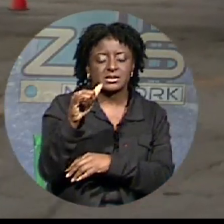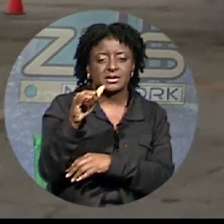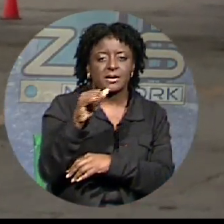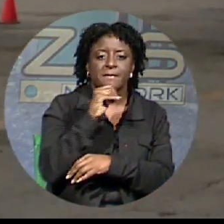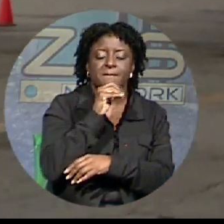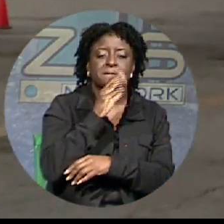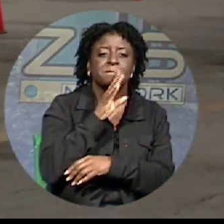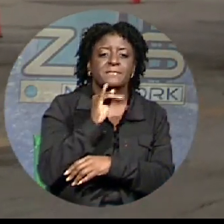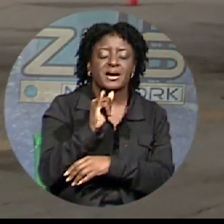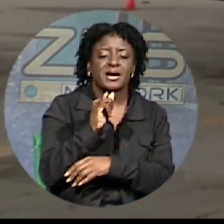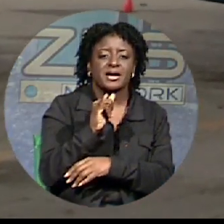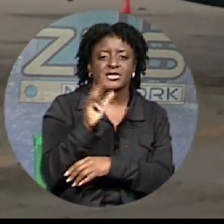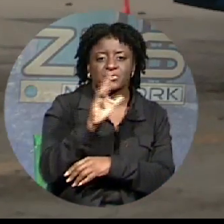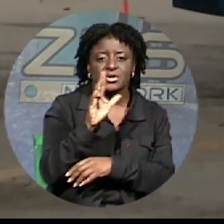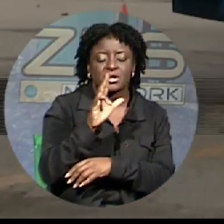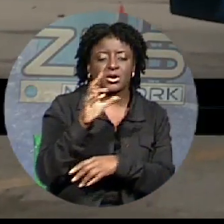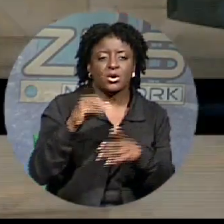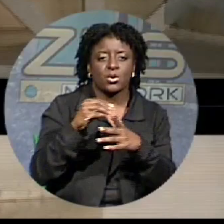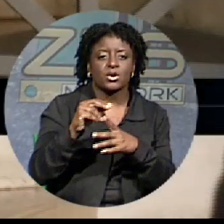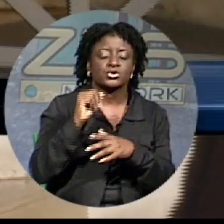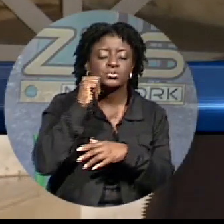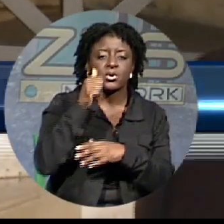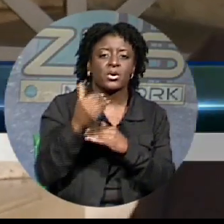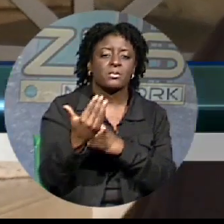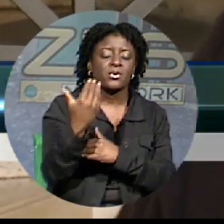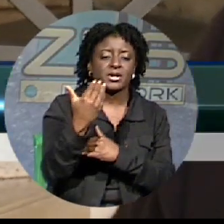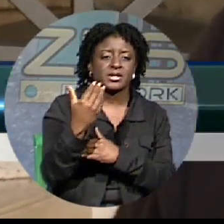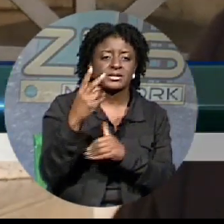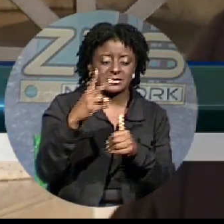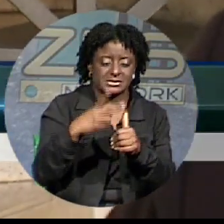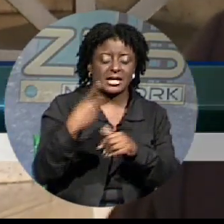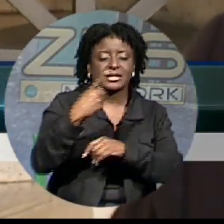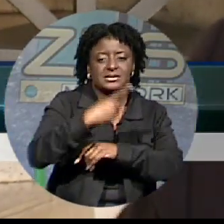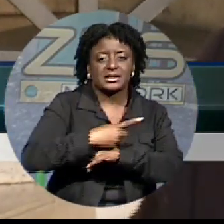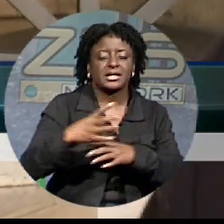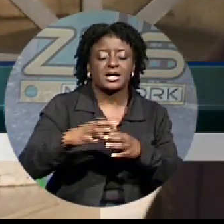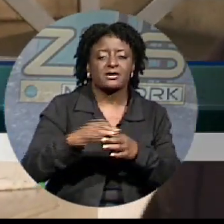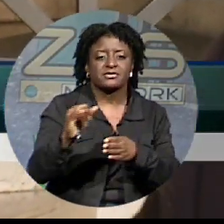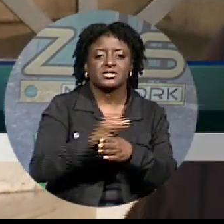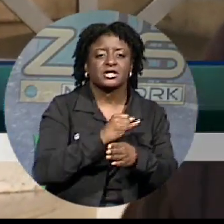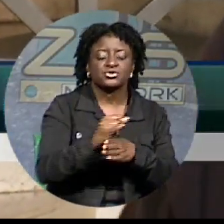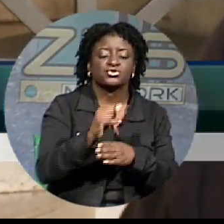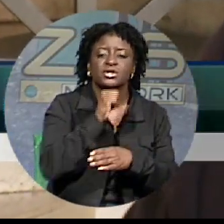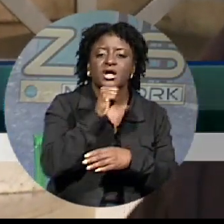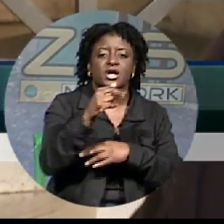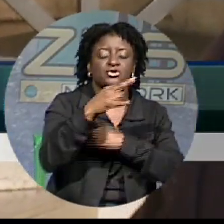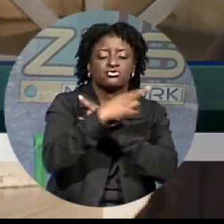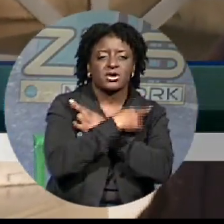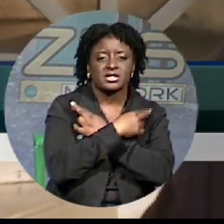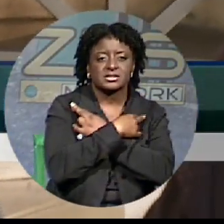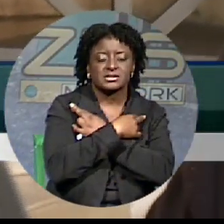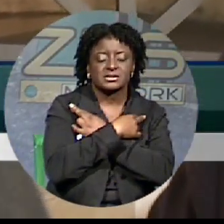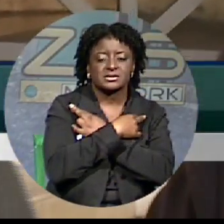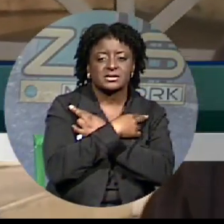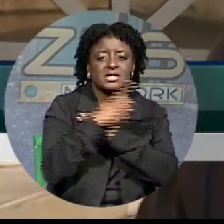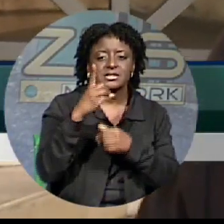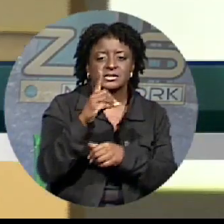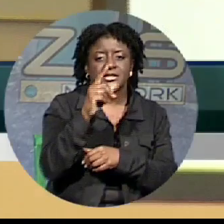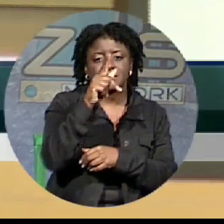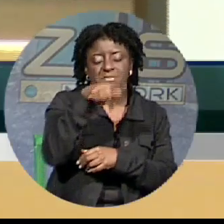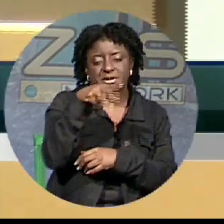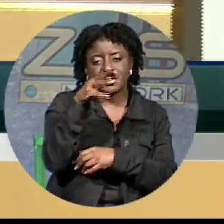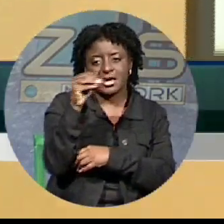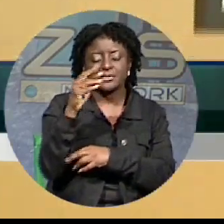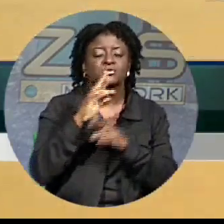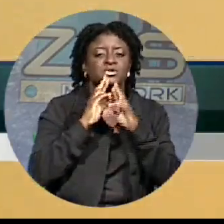Air pilots off the job for a second day, Deputy Prime Minister and Minister responsible for the national flag carrier, the Honorable Philip Davis, said